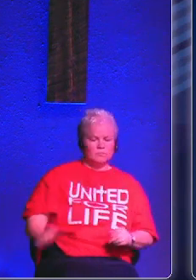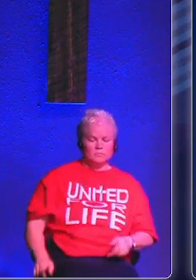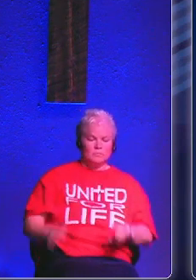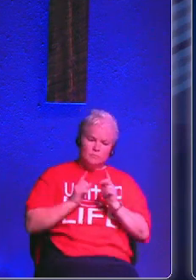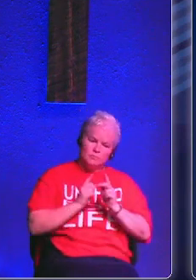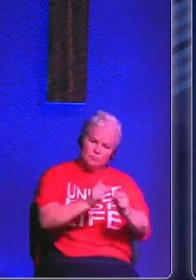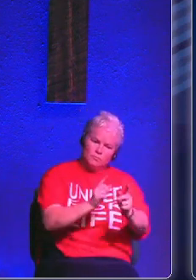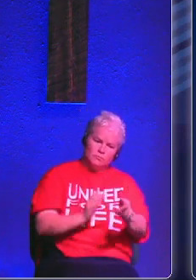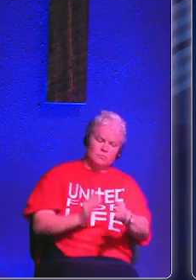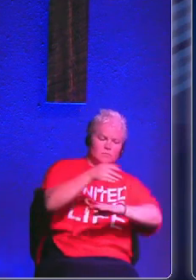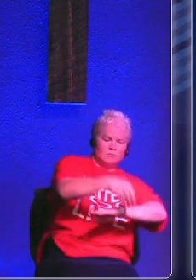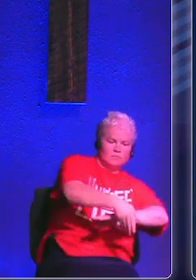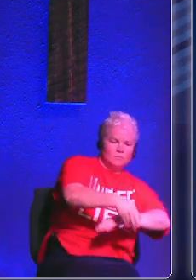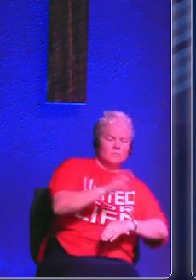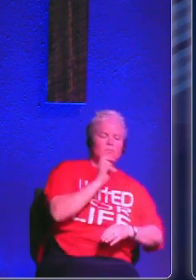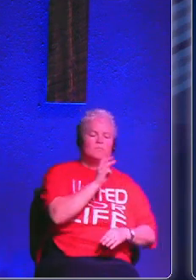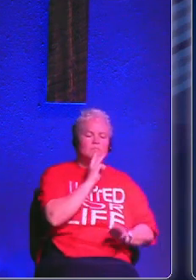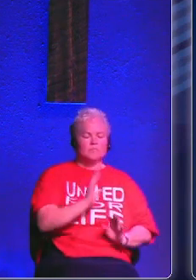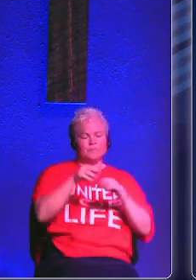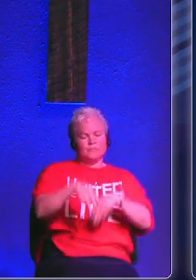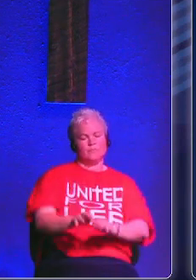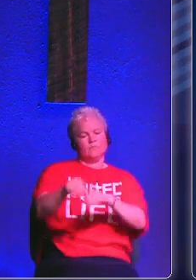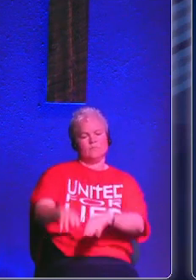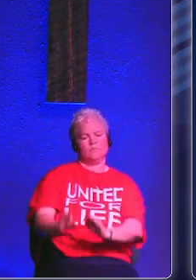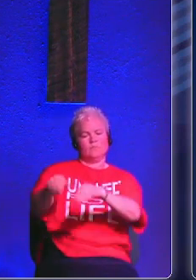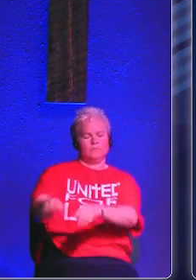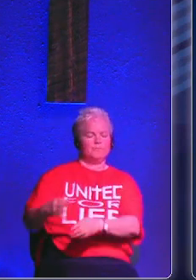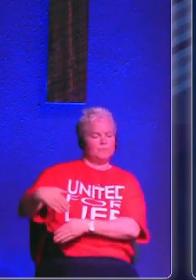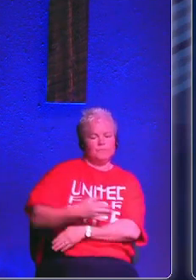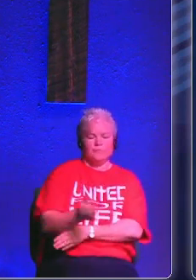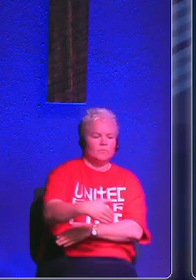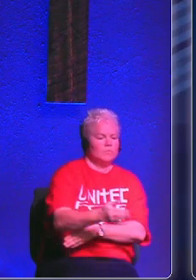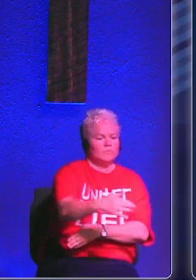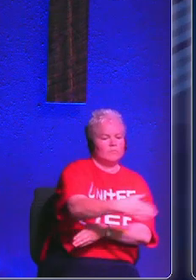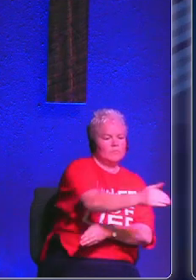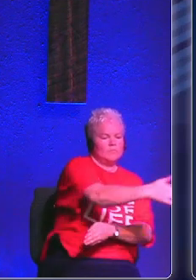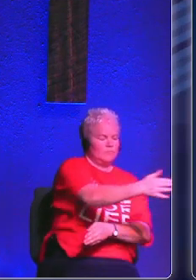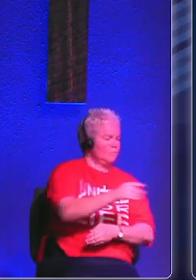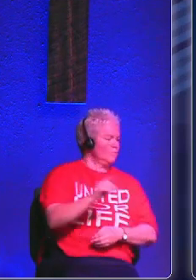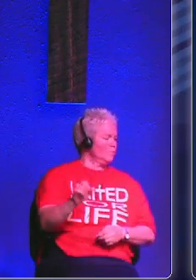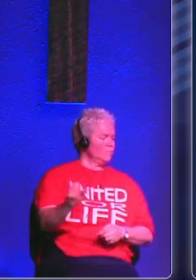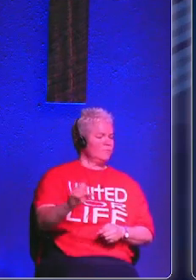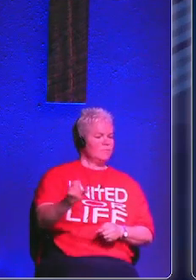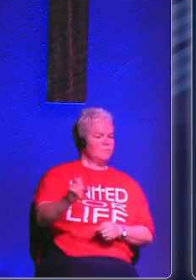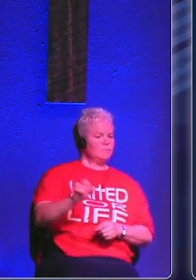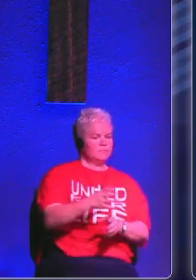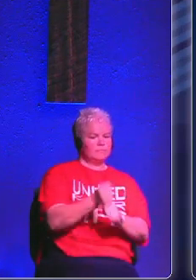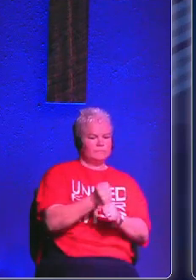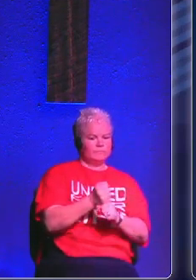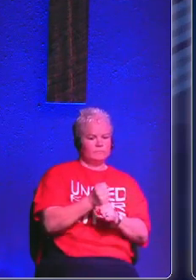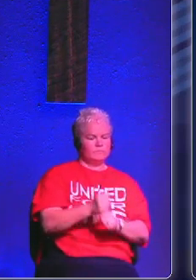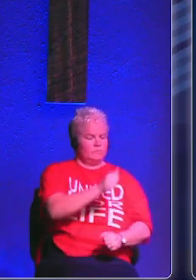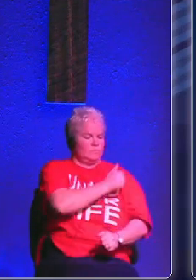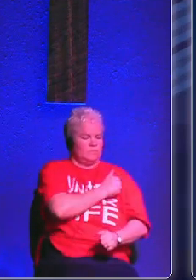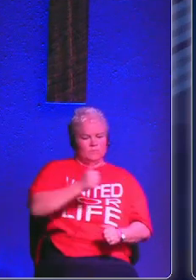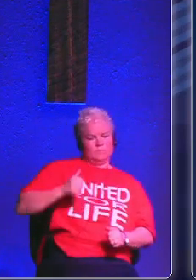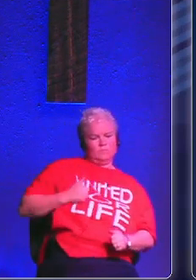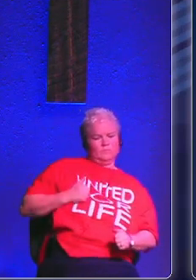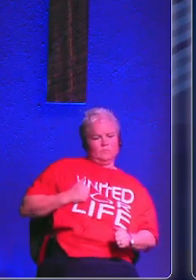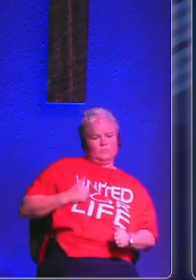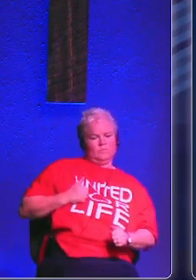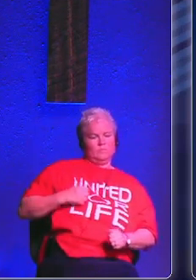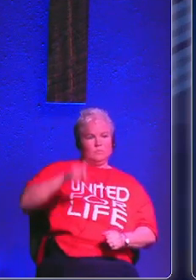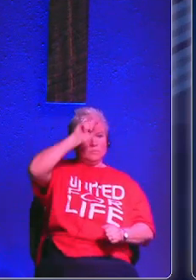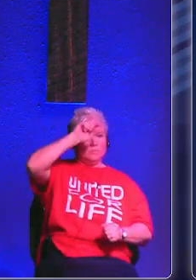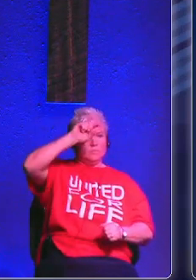Lord, cross through the cool sea, right, looking up, and there's like fish there and all that, and then they get through, and the army that was chasing